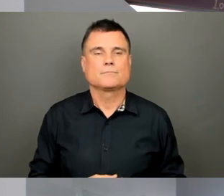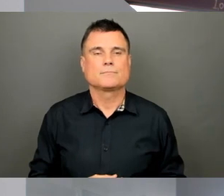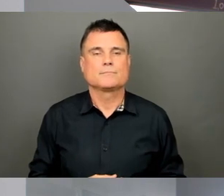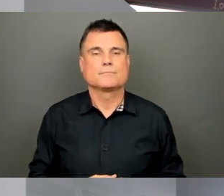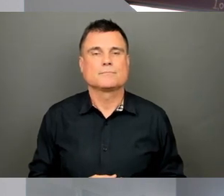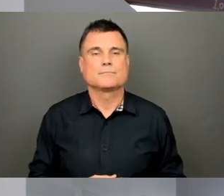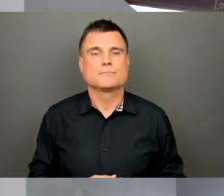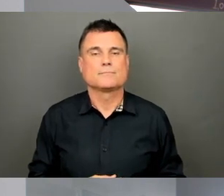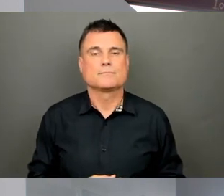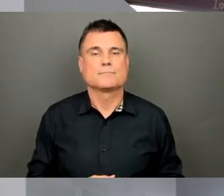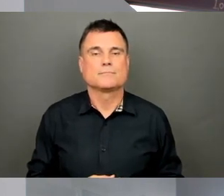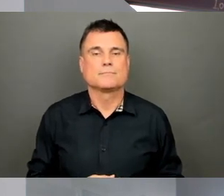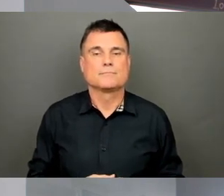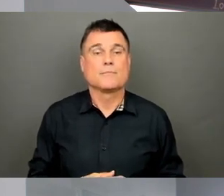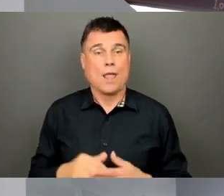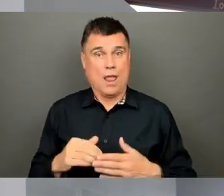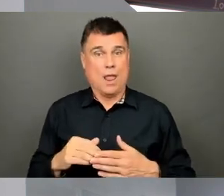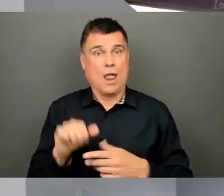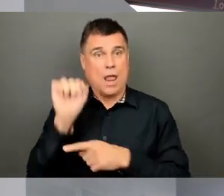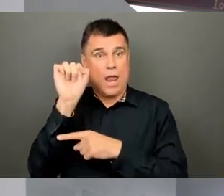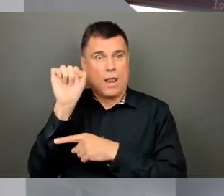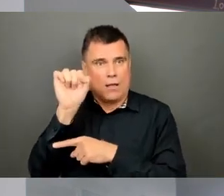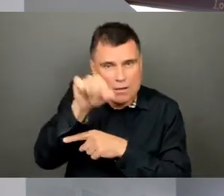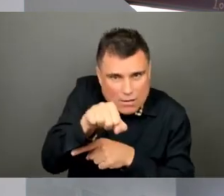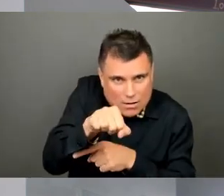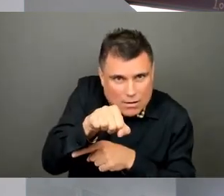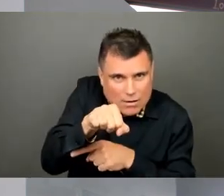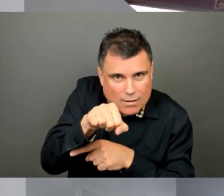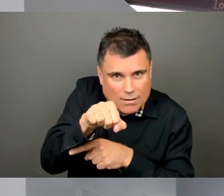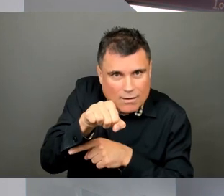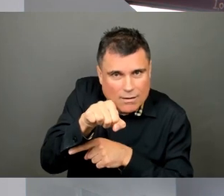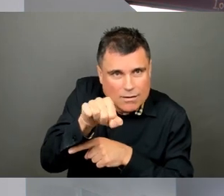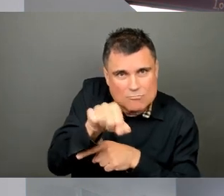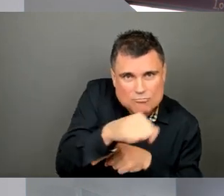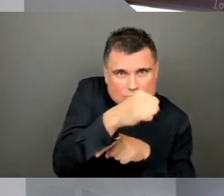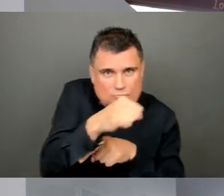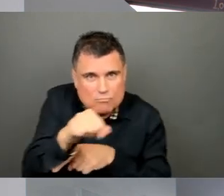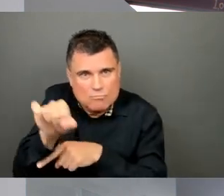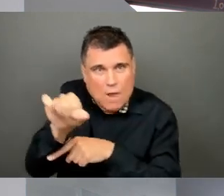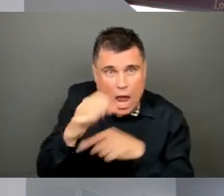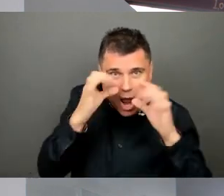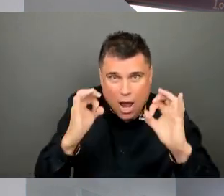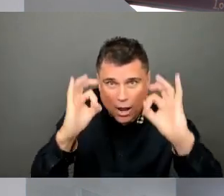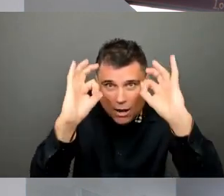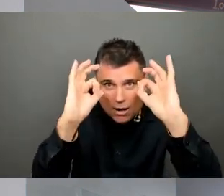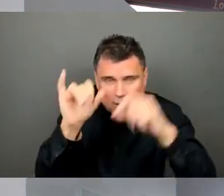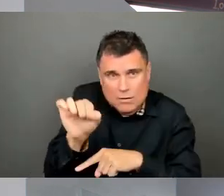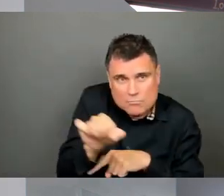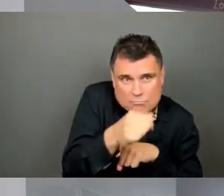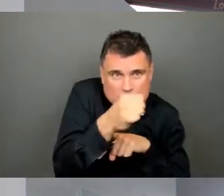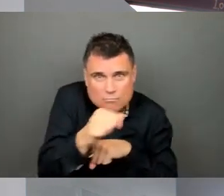Scooping. You're dipping your head down, and you're kind of keeping that sight forward, that sight line forward.